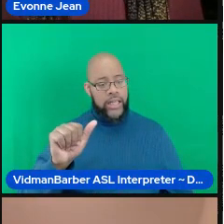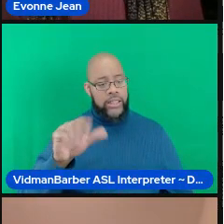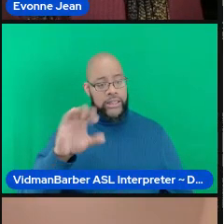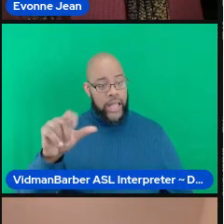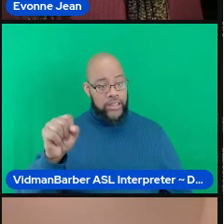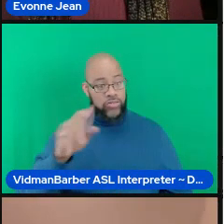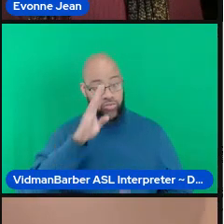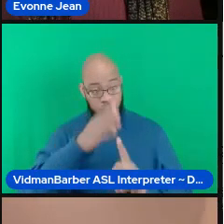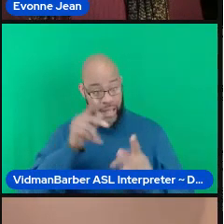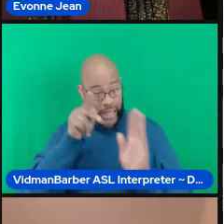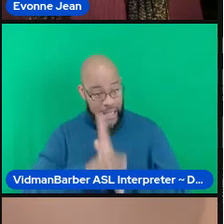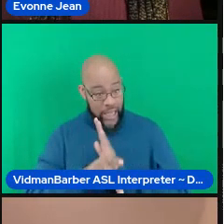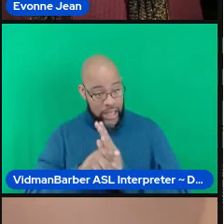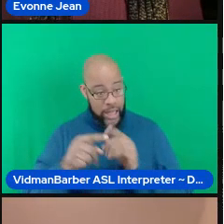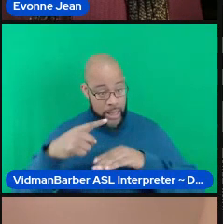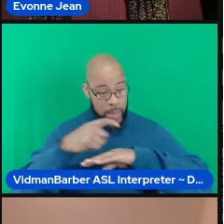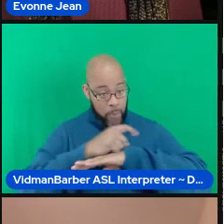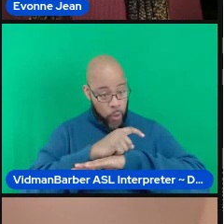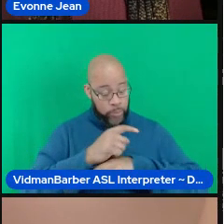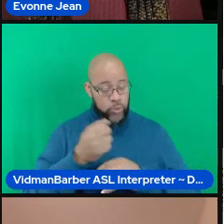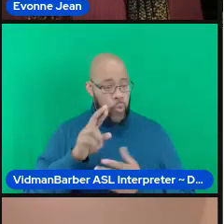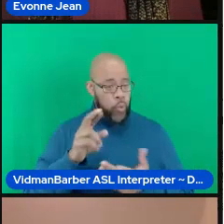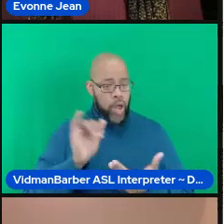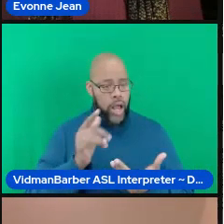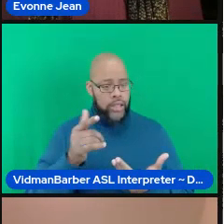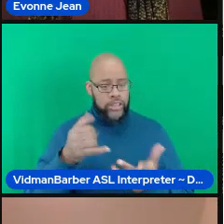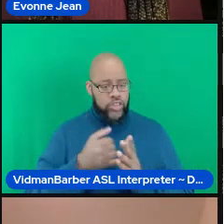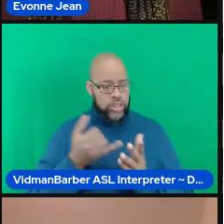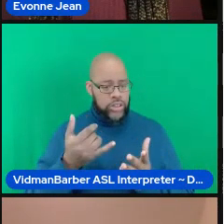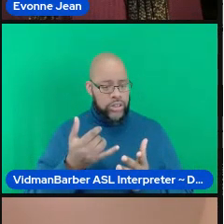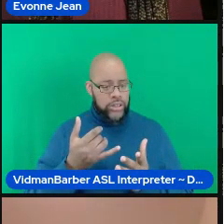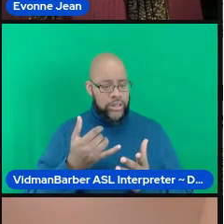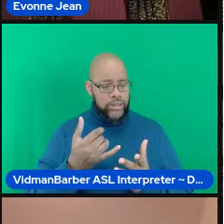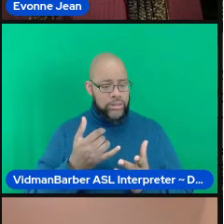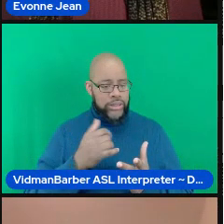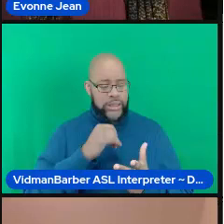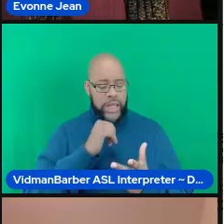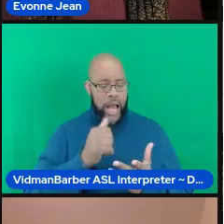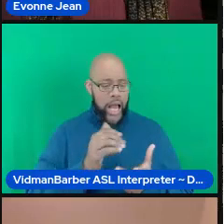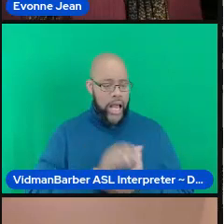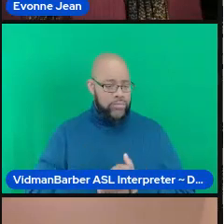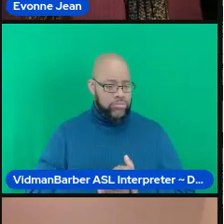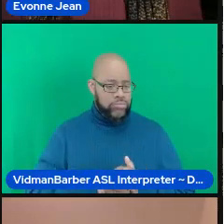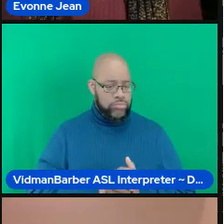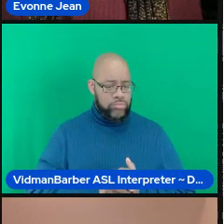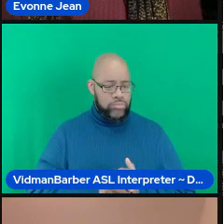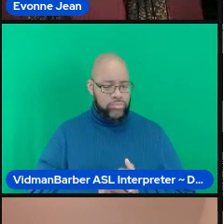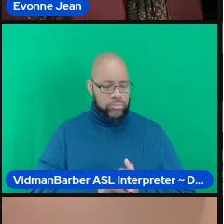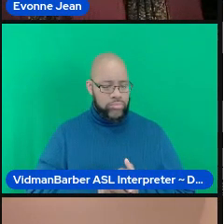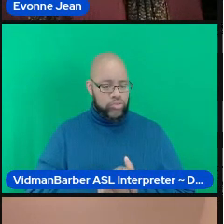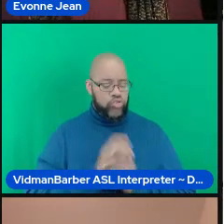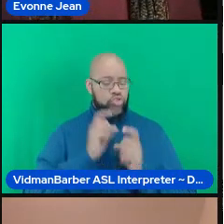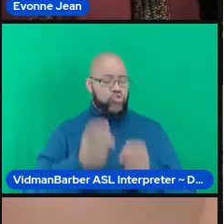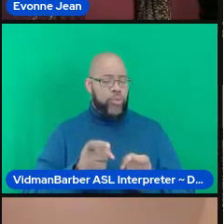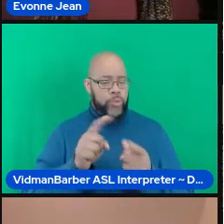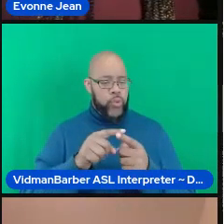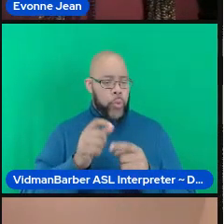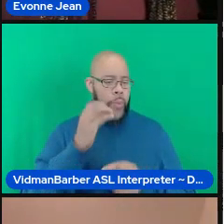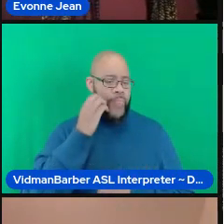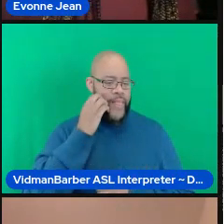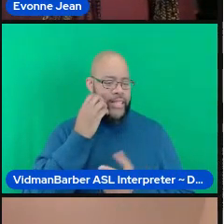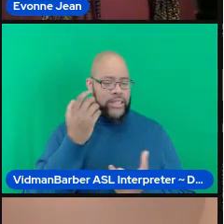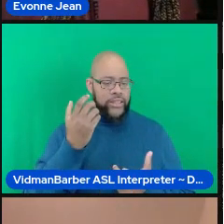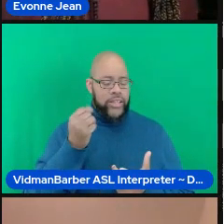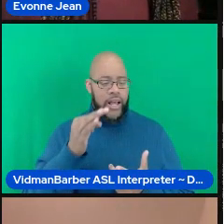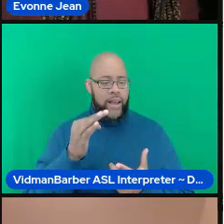killing the parasites, or is it like they just non-canonically, let's say, contribute to the thickness, let's say,